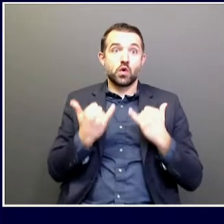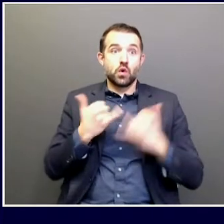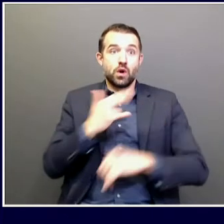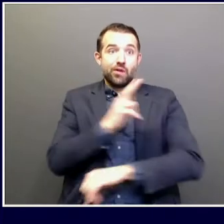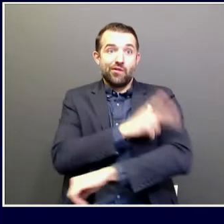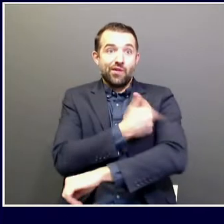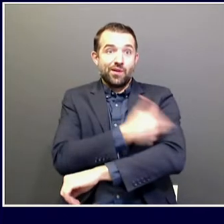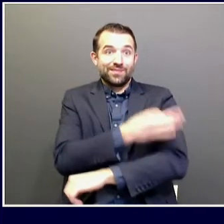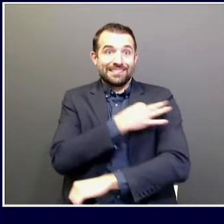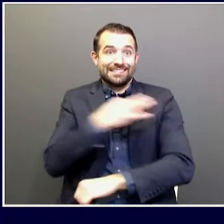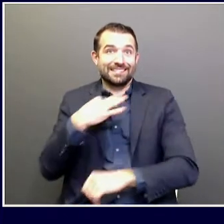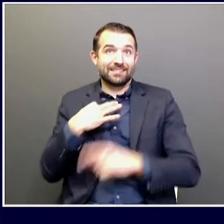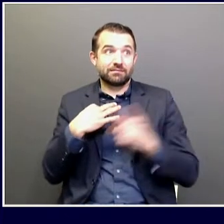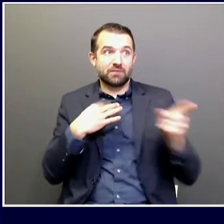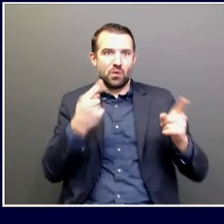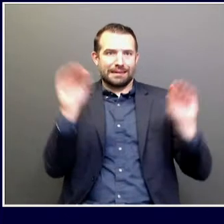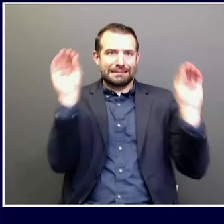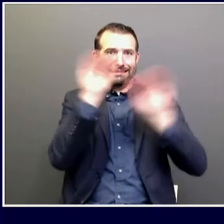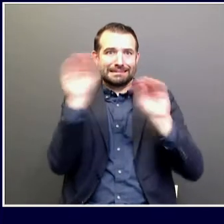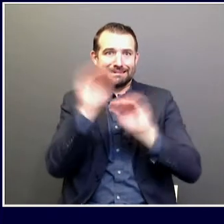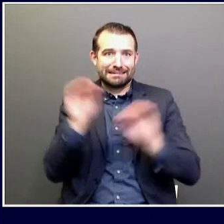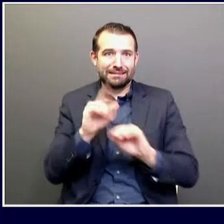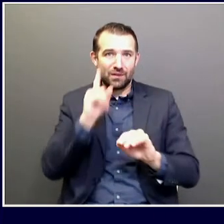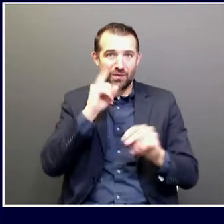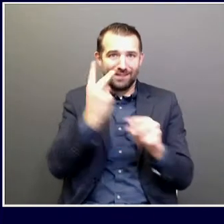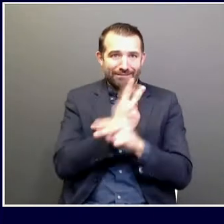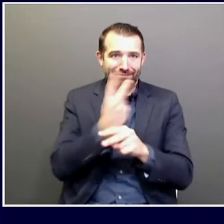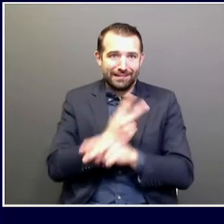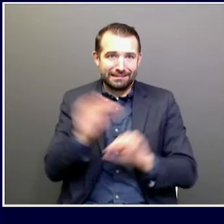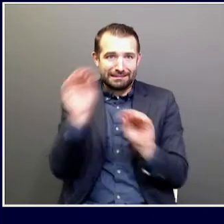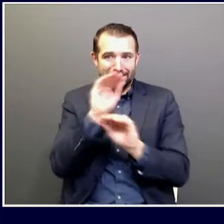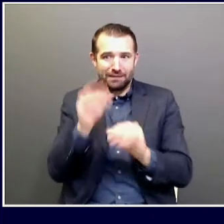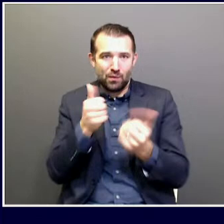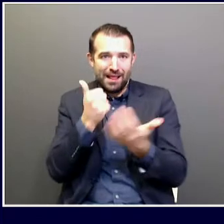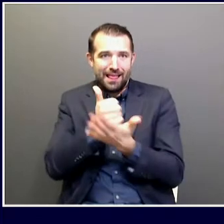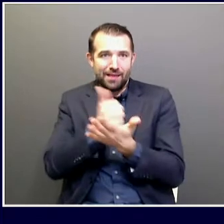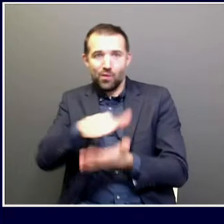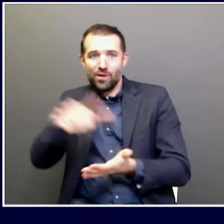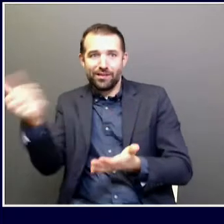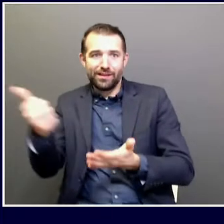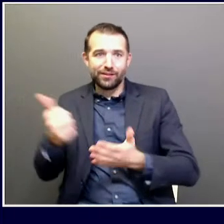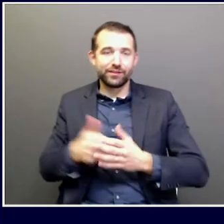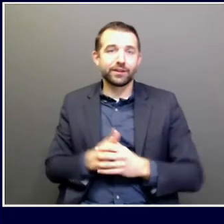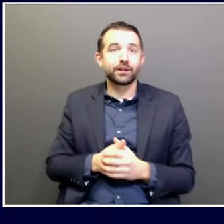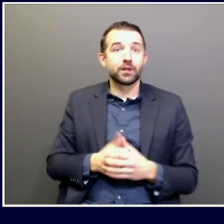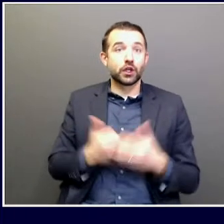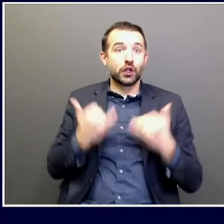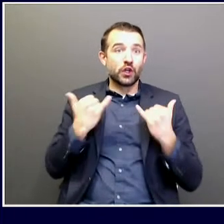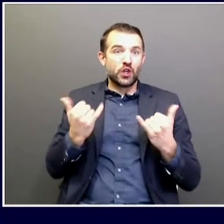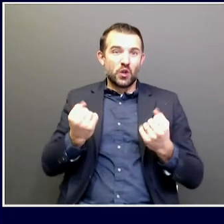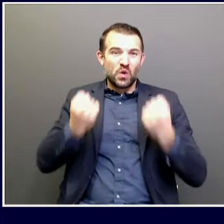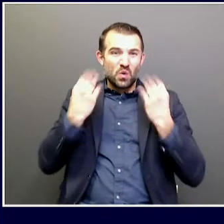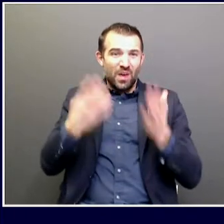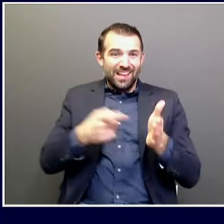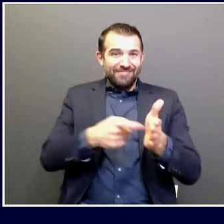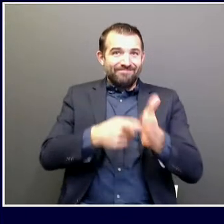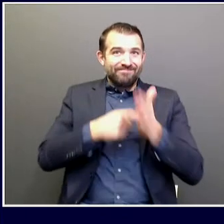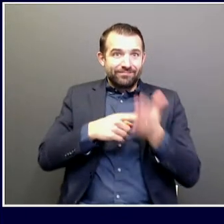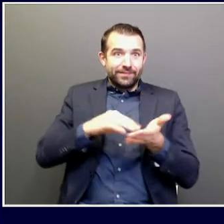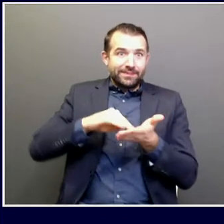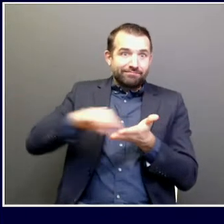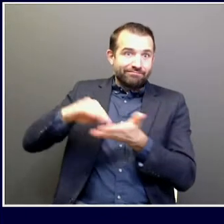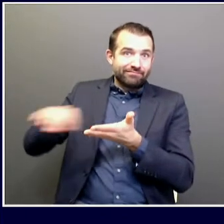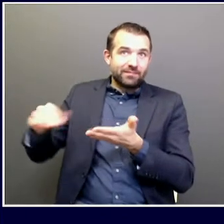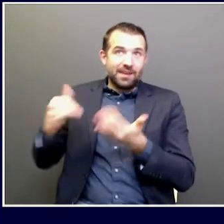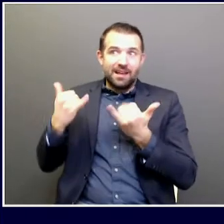now. Enhancing those facilities' ability to accept more patients will relieve the bottleneck that will then allow hospitals to